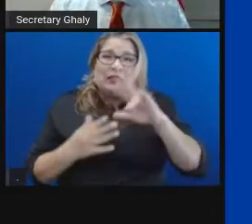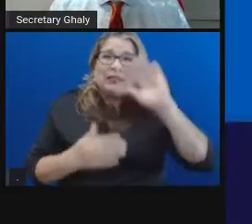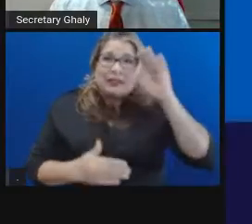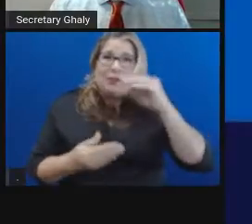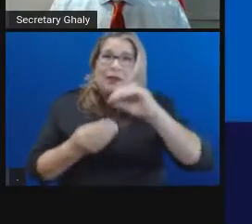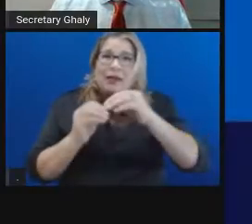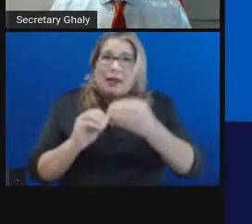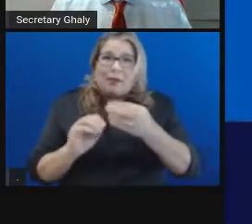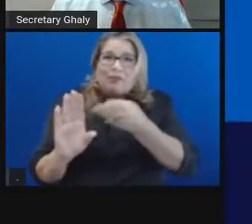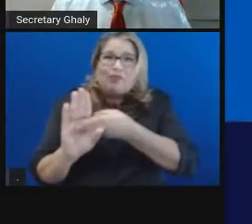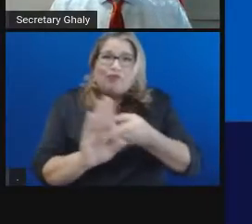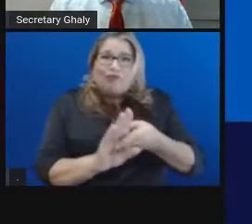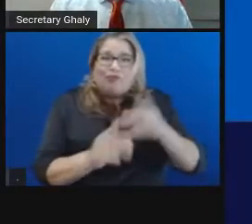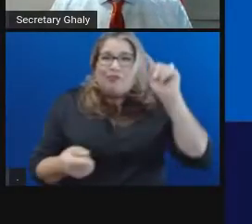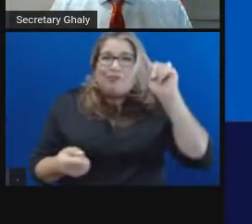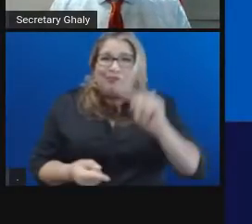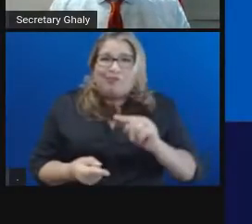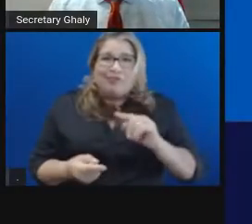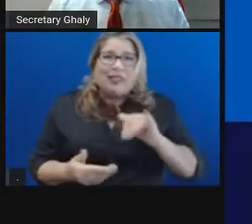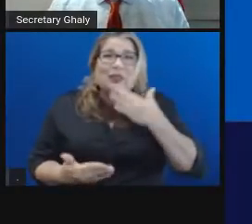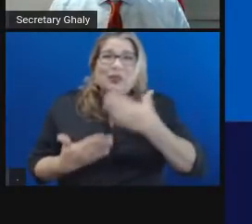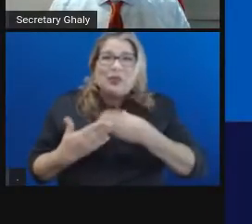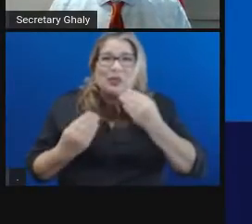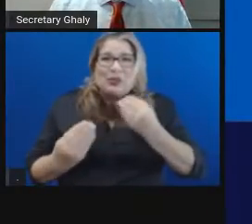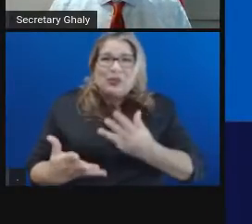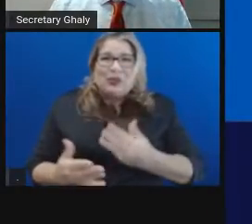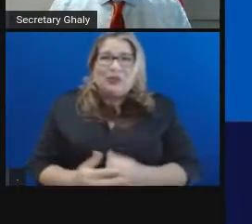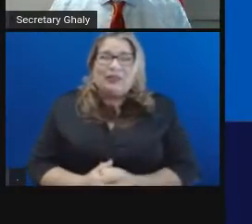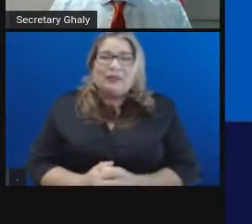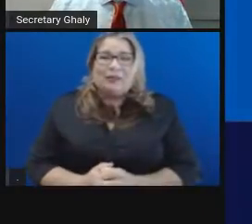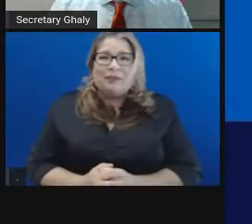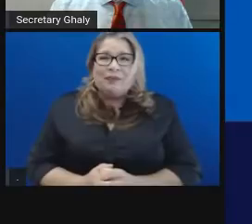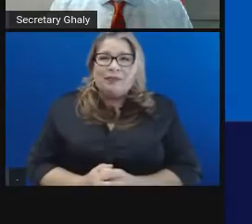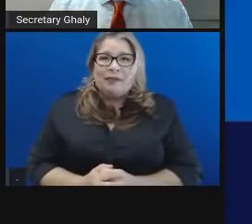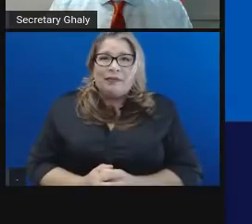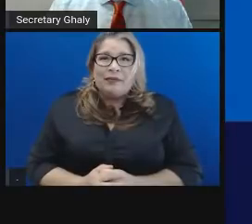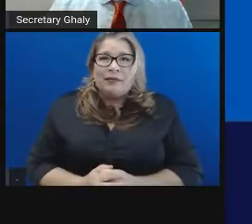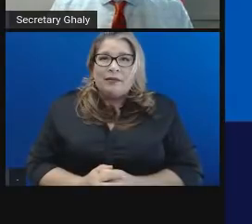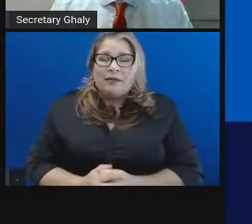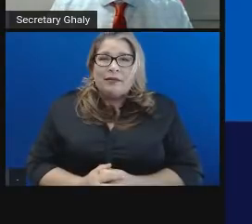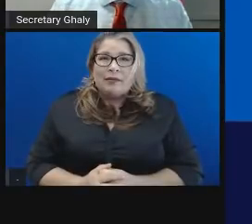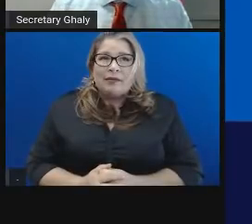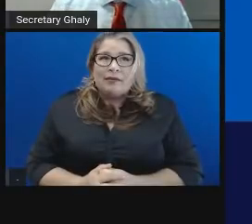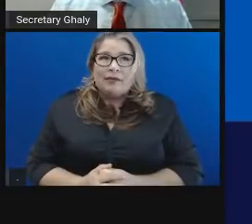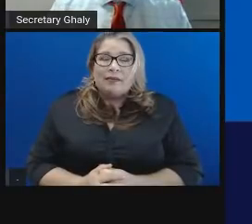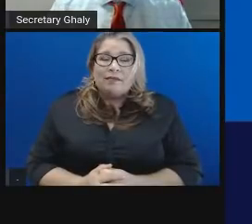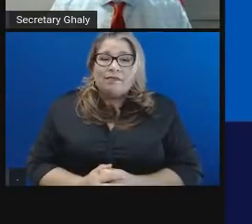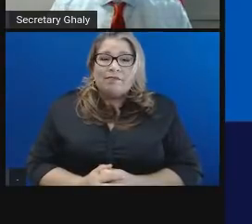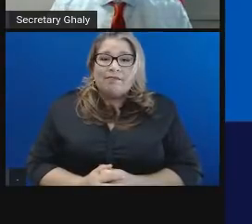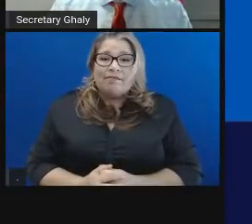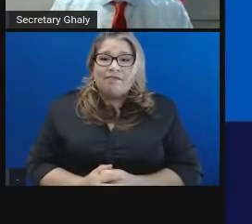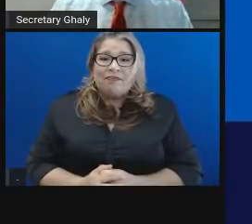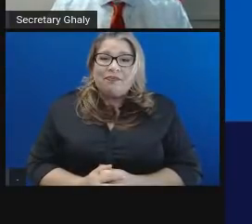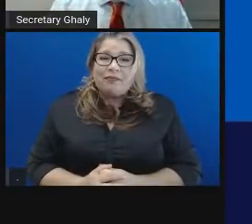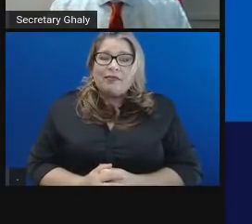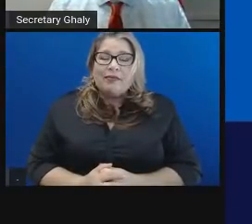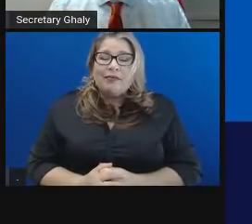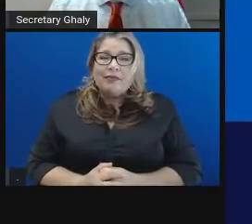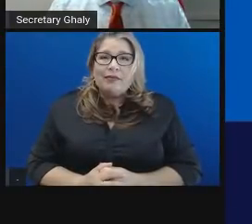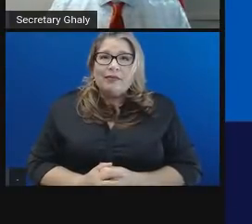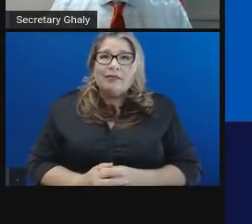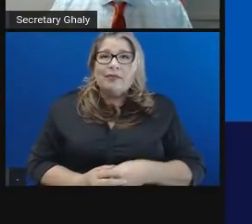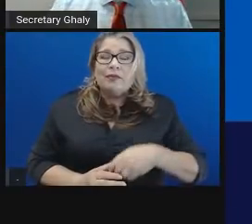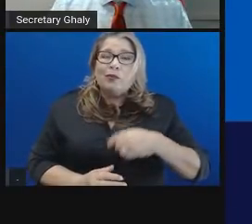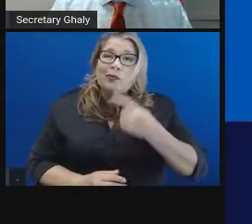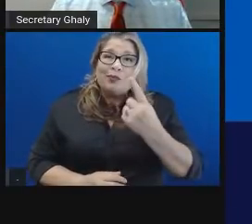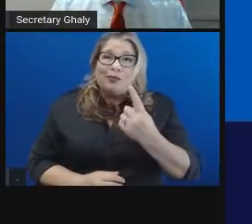slide. So before I go here, I want to just mention an important milestone that is a sad